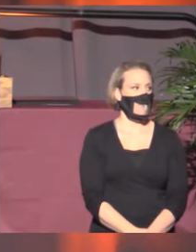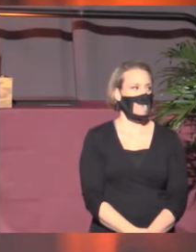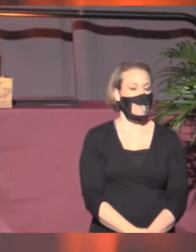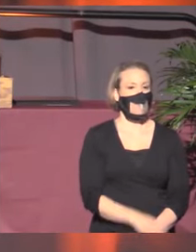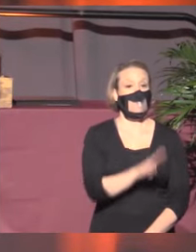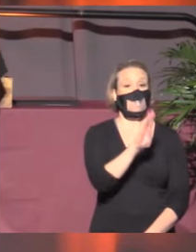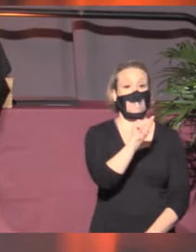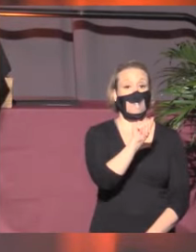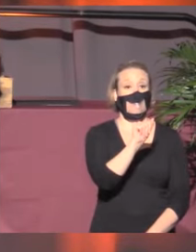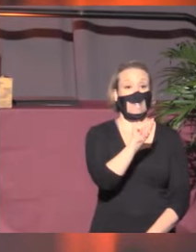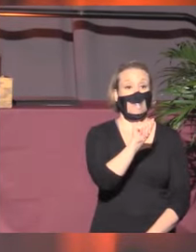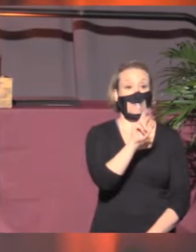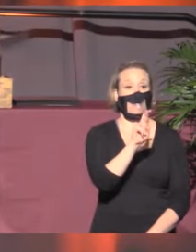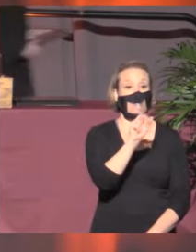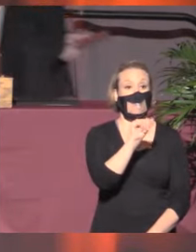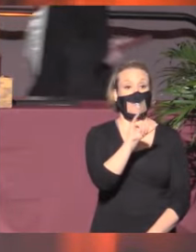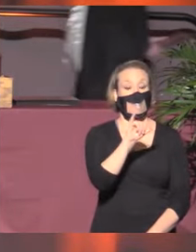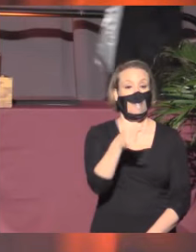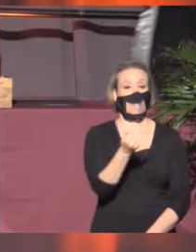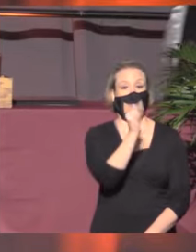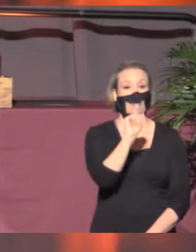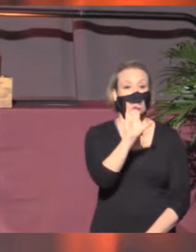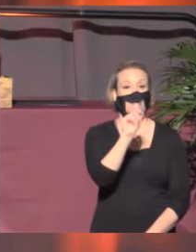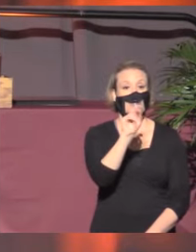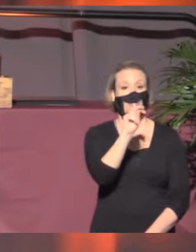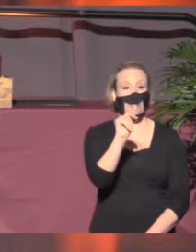Bachelor of Arts, Ray Jackson Doss.